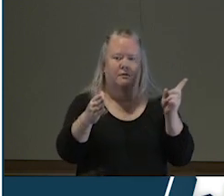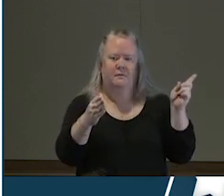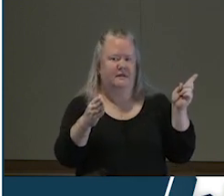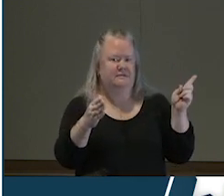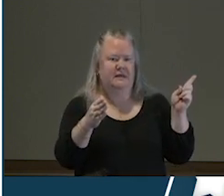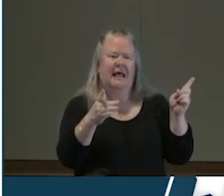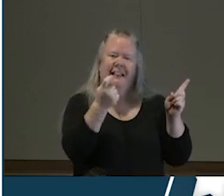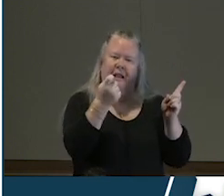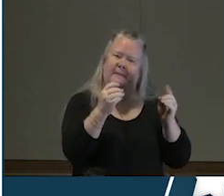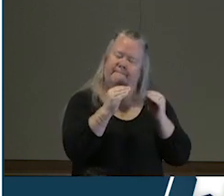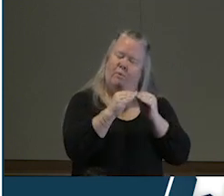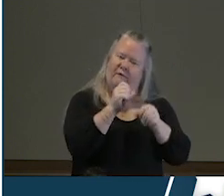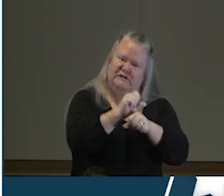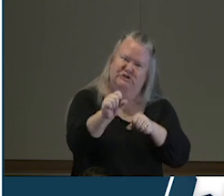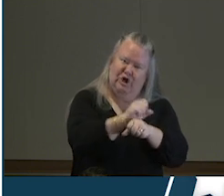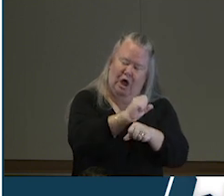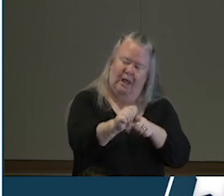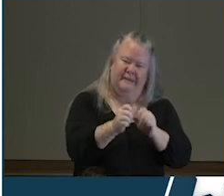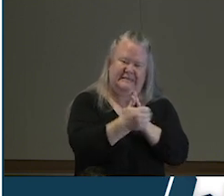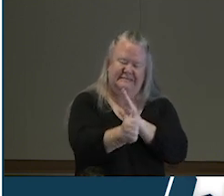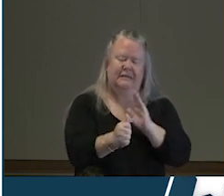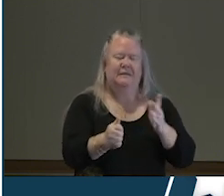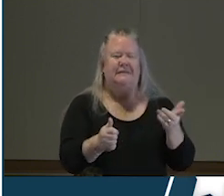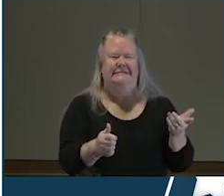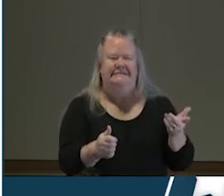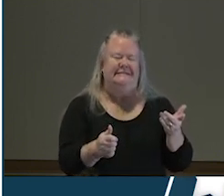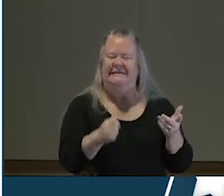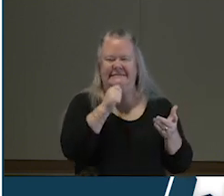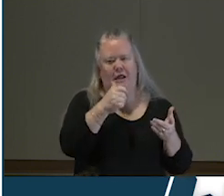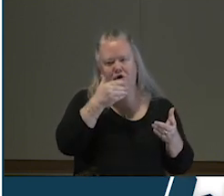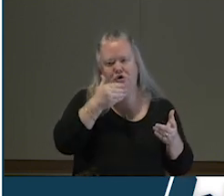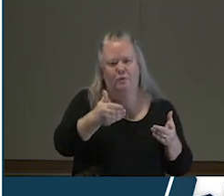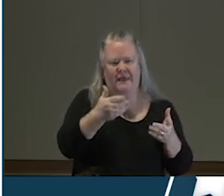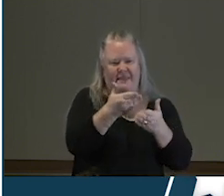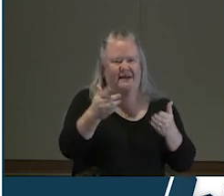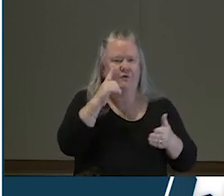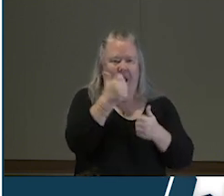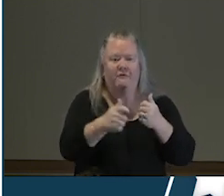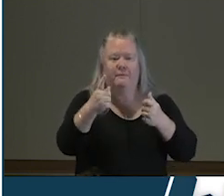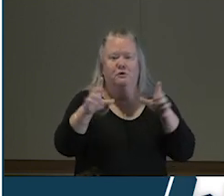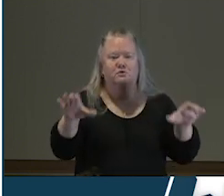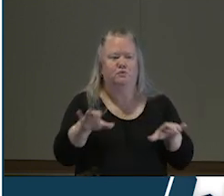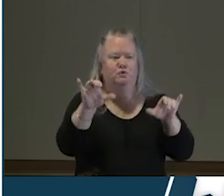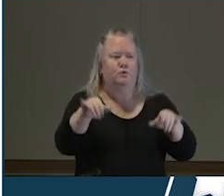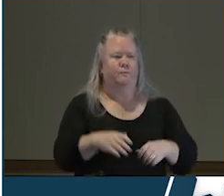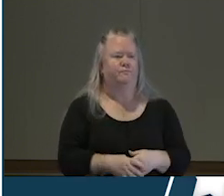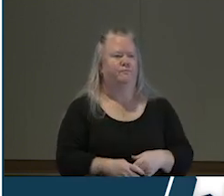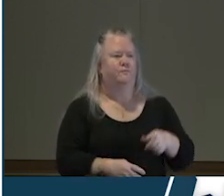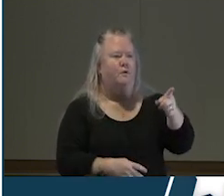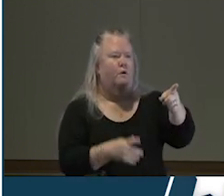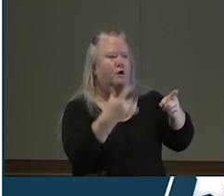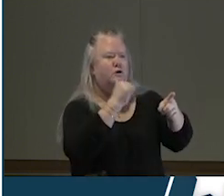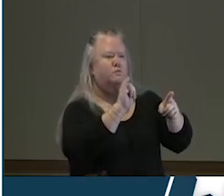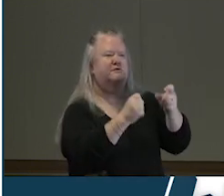a little bit of a job and a skill set, so it's not a great thing for every person to look at CDC Plus.